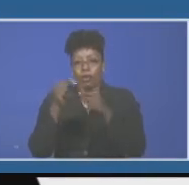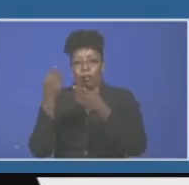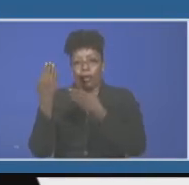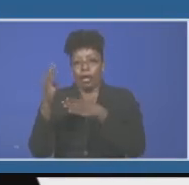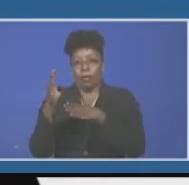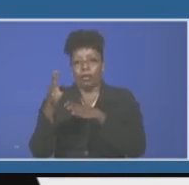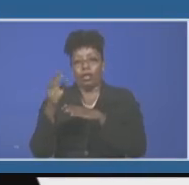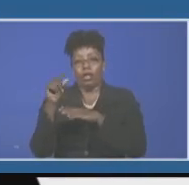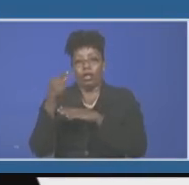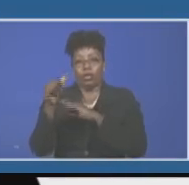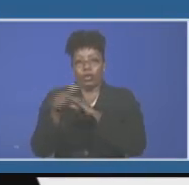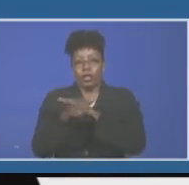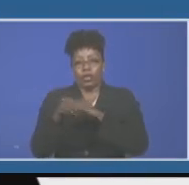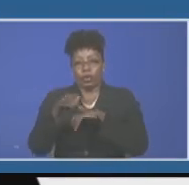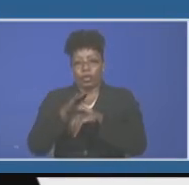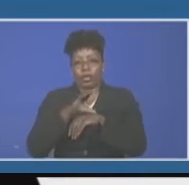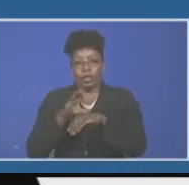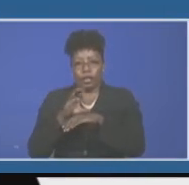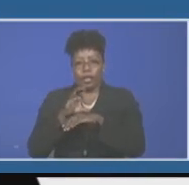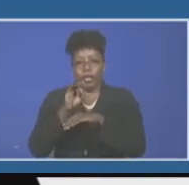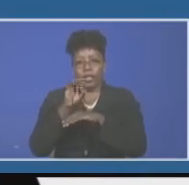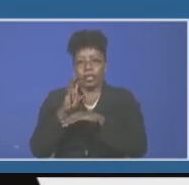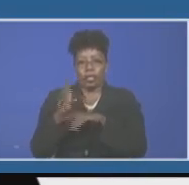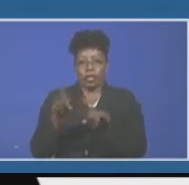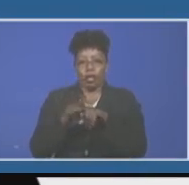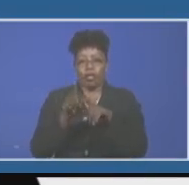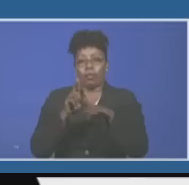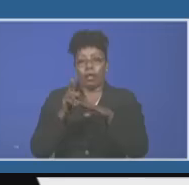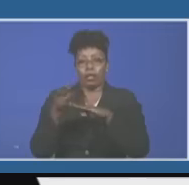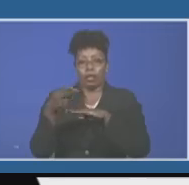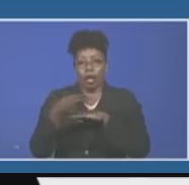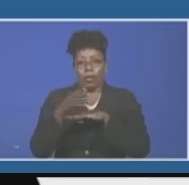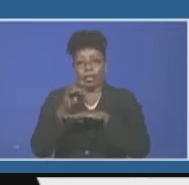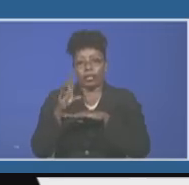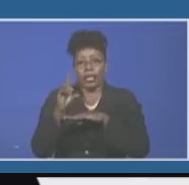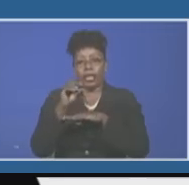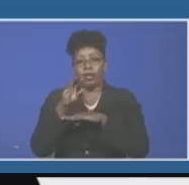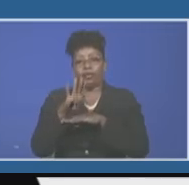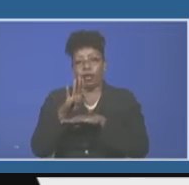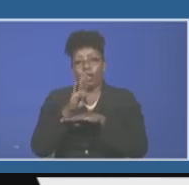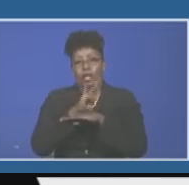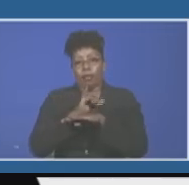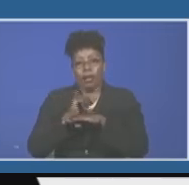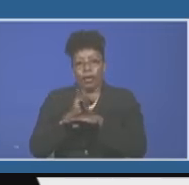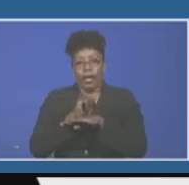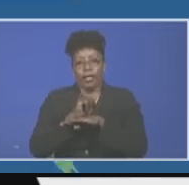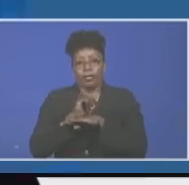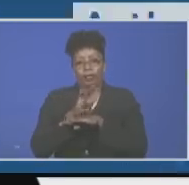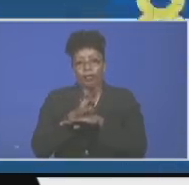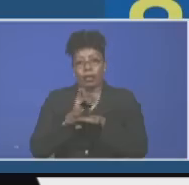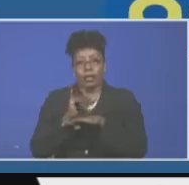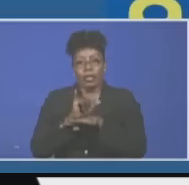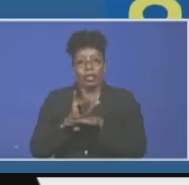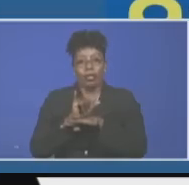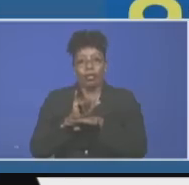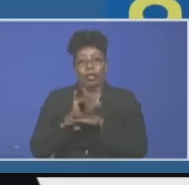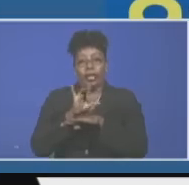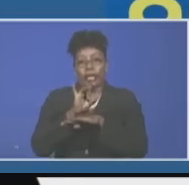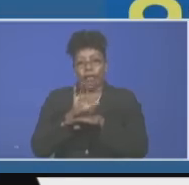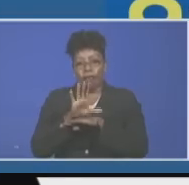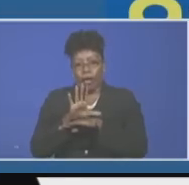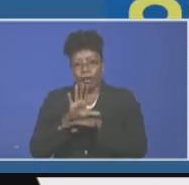Bahama, Grand Turkey, and Abaco, also Marshall, Abaco at 86 degrees, 84 in the Berry Islands, Alistan, Bimini at